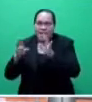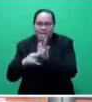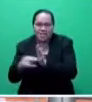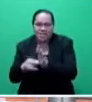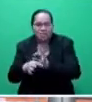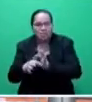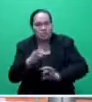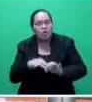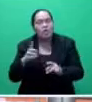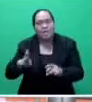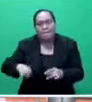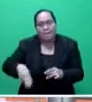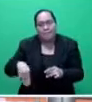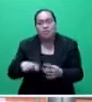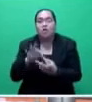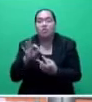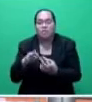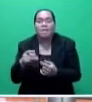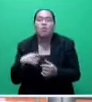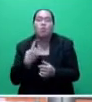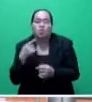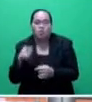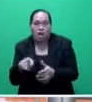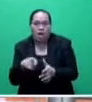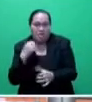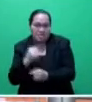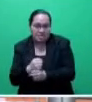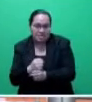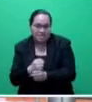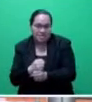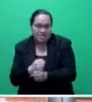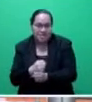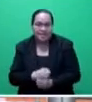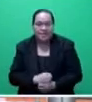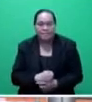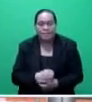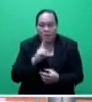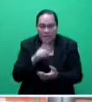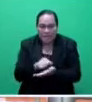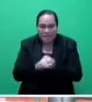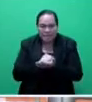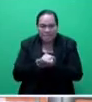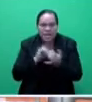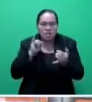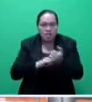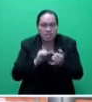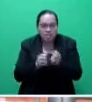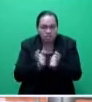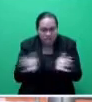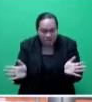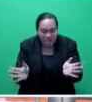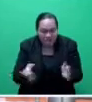by essentially members to be appointed by the Attorney General, but keeping the Solicitor General, the Chief Justice, and the